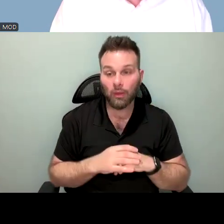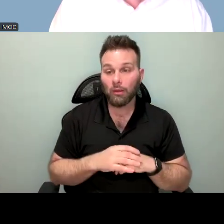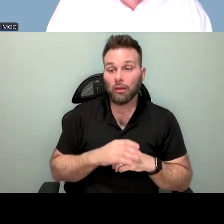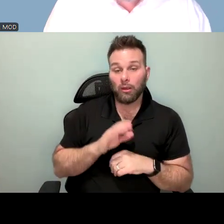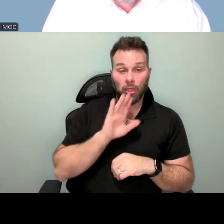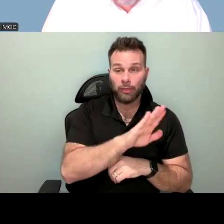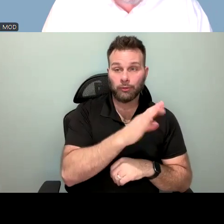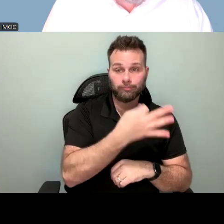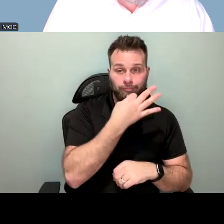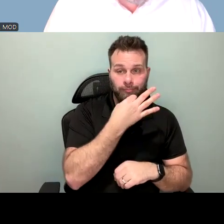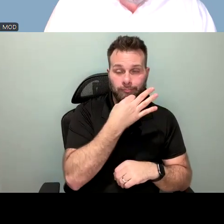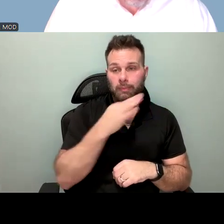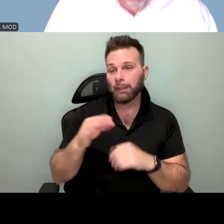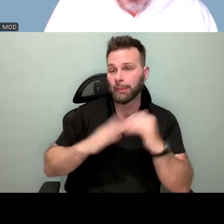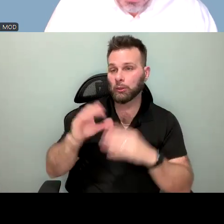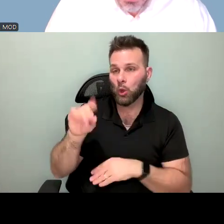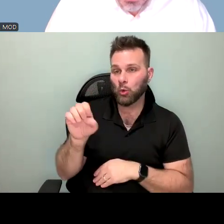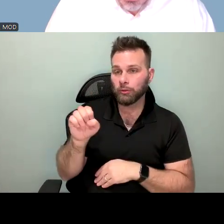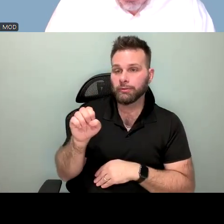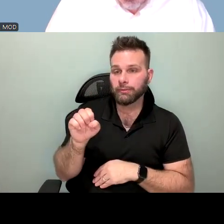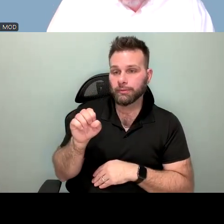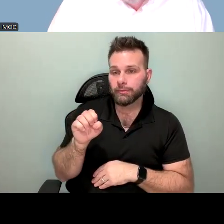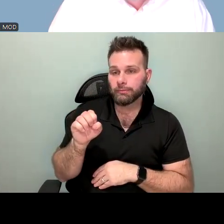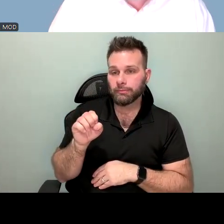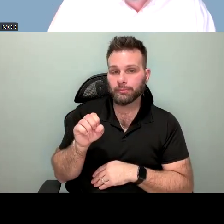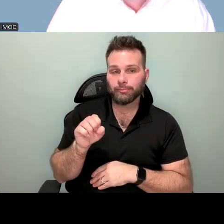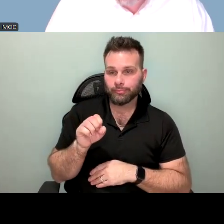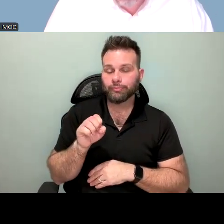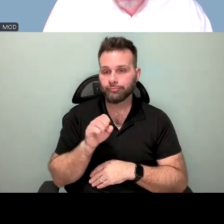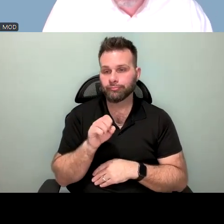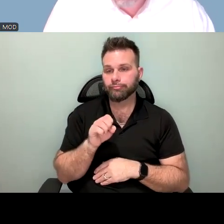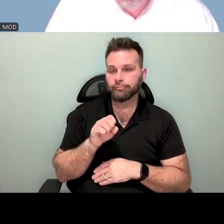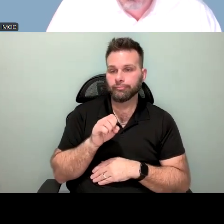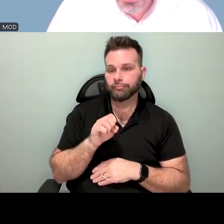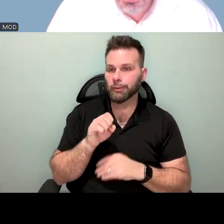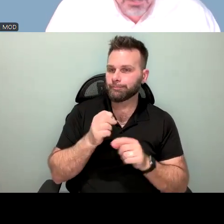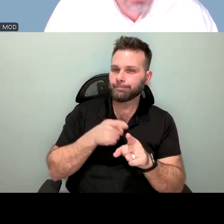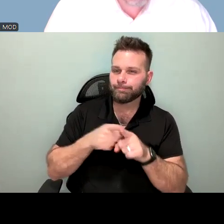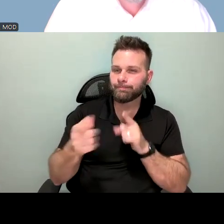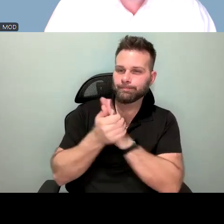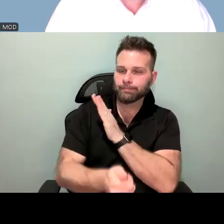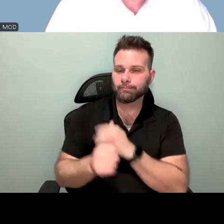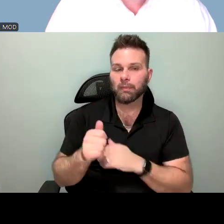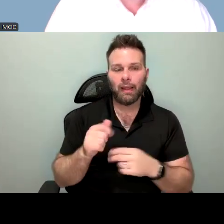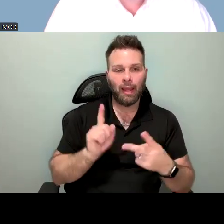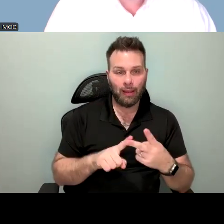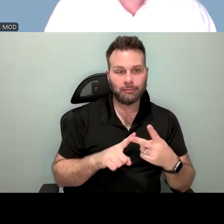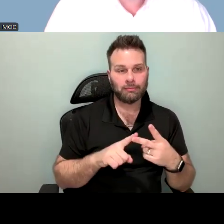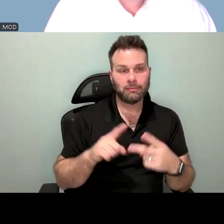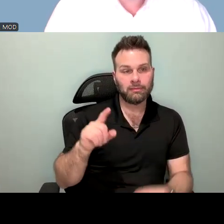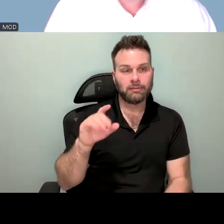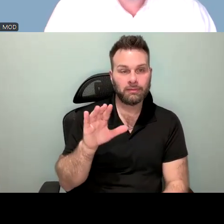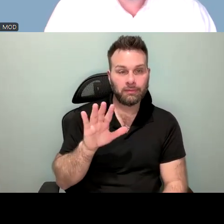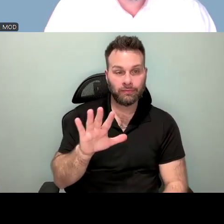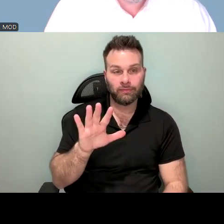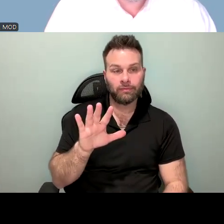building codes, is in building codes, and as well as particularly 521 CMR, which is the